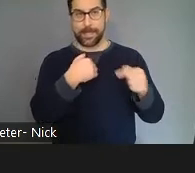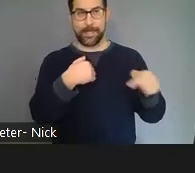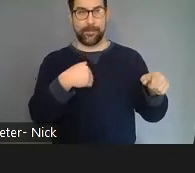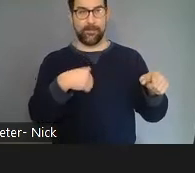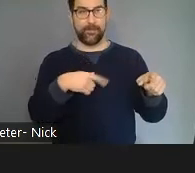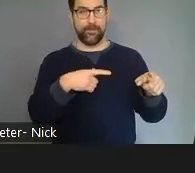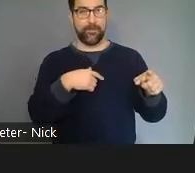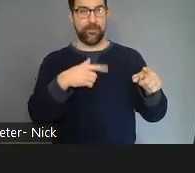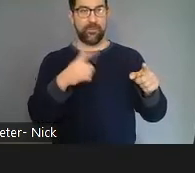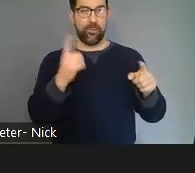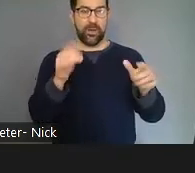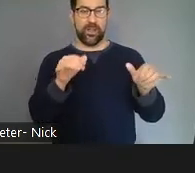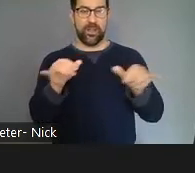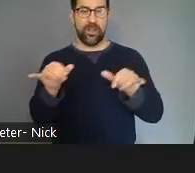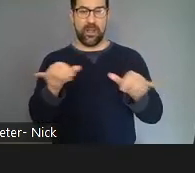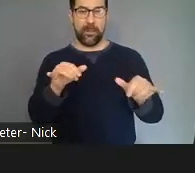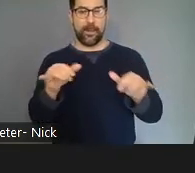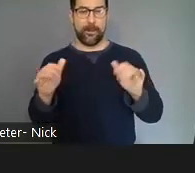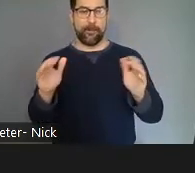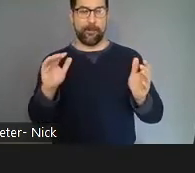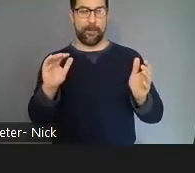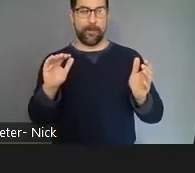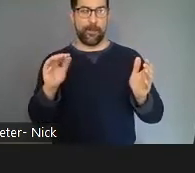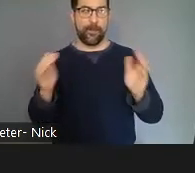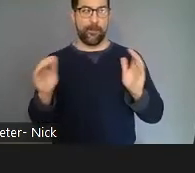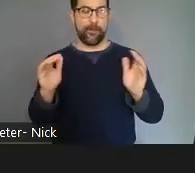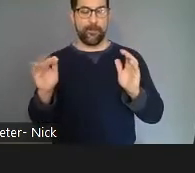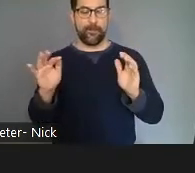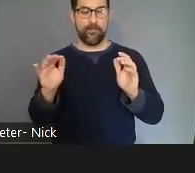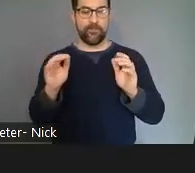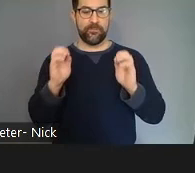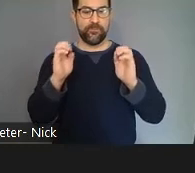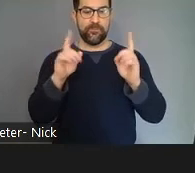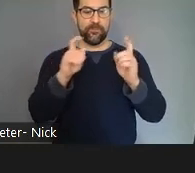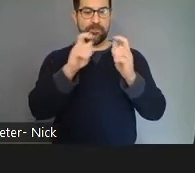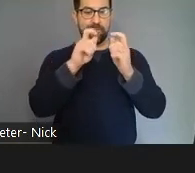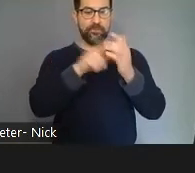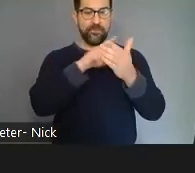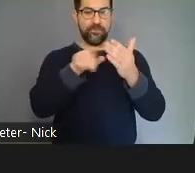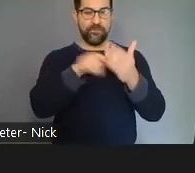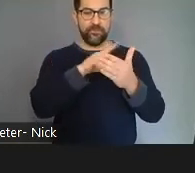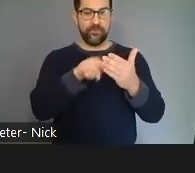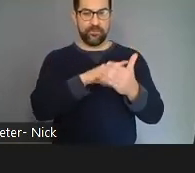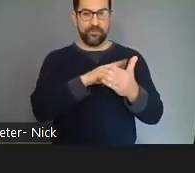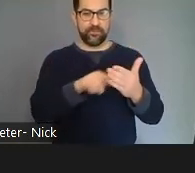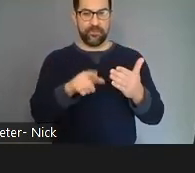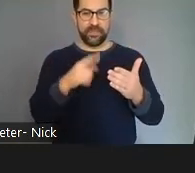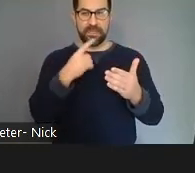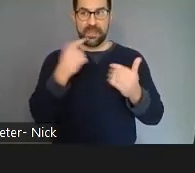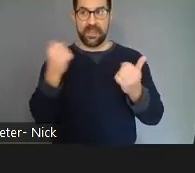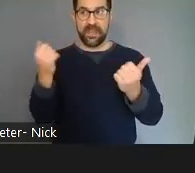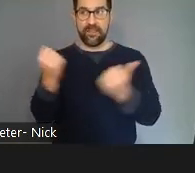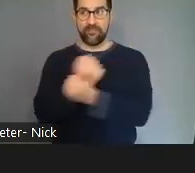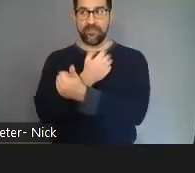A common comparison that people make when we critique education as a whole today is that how come everything else